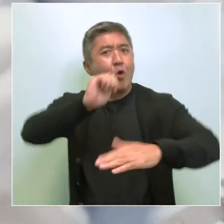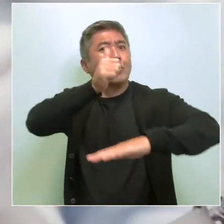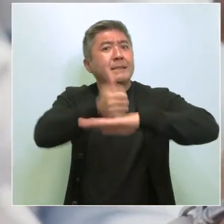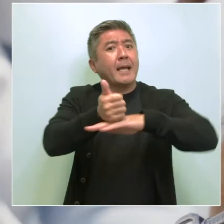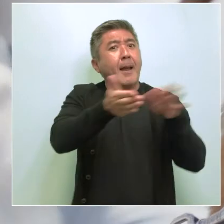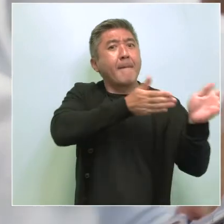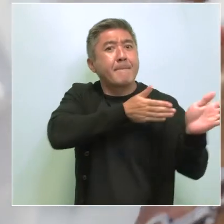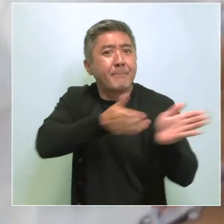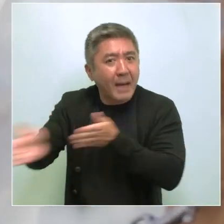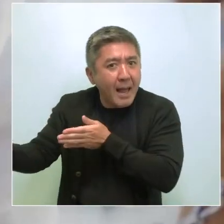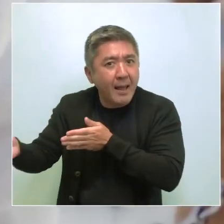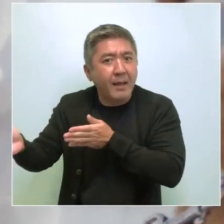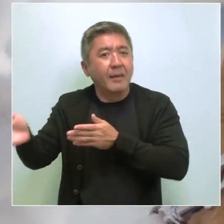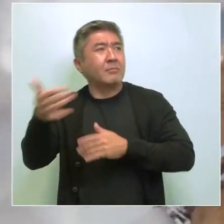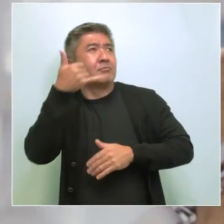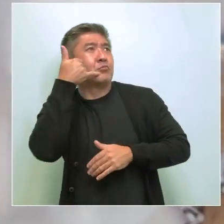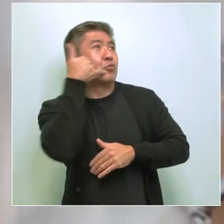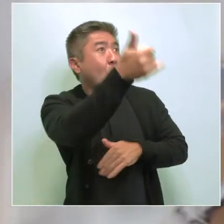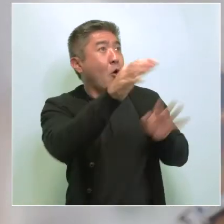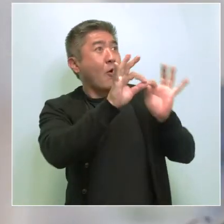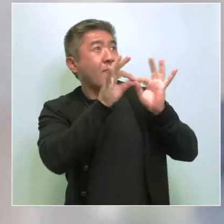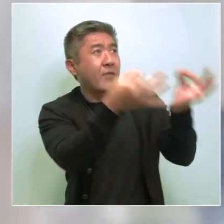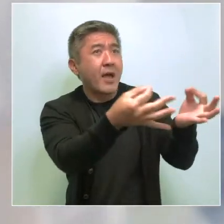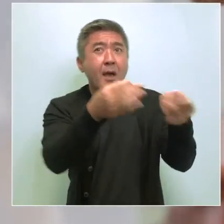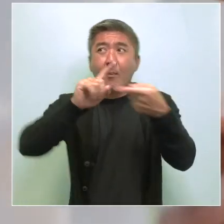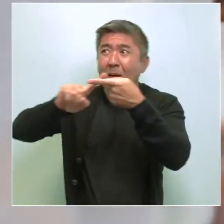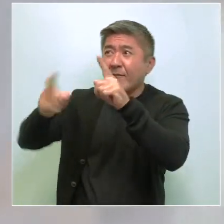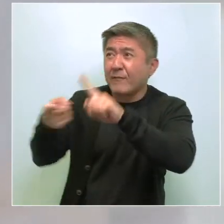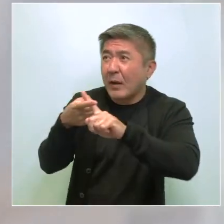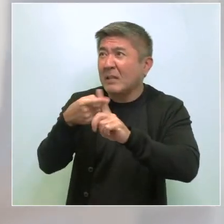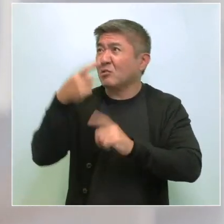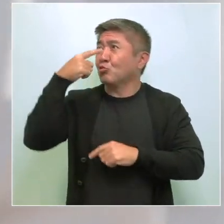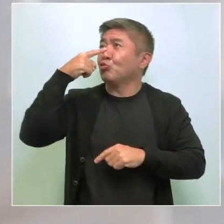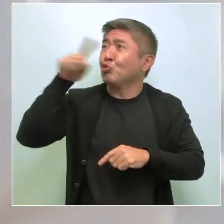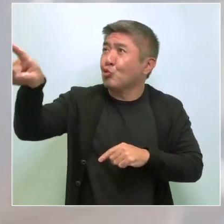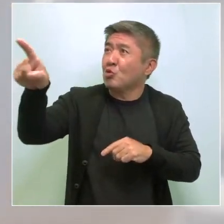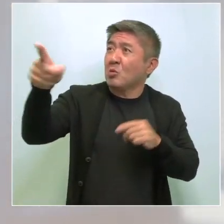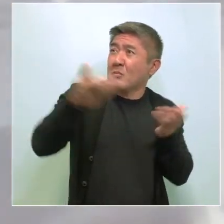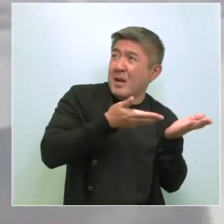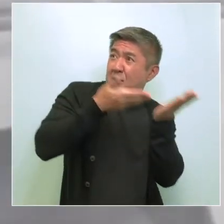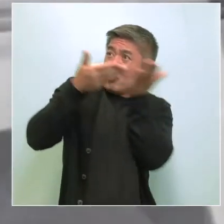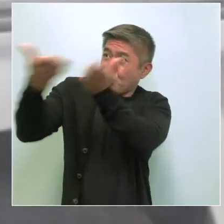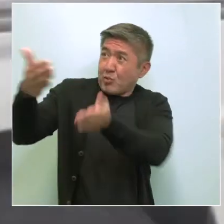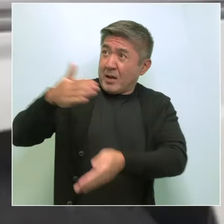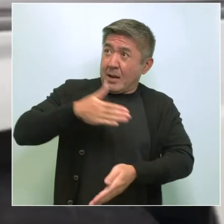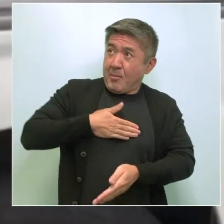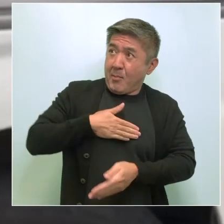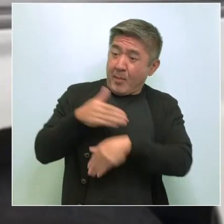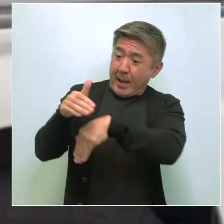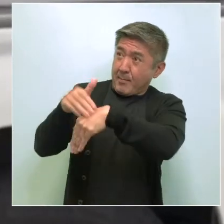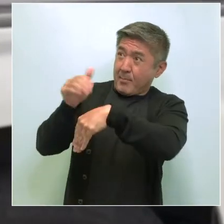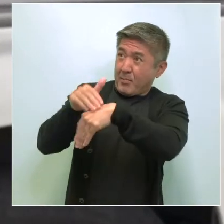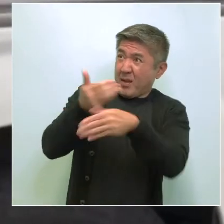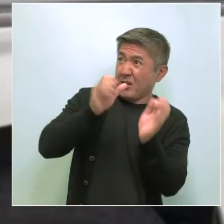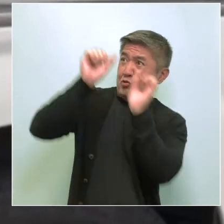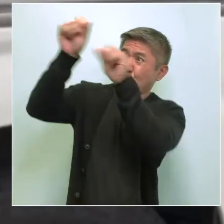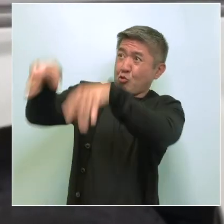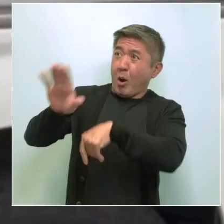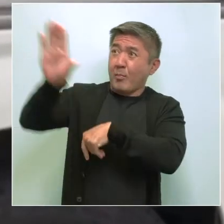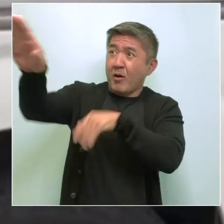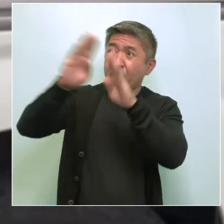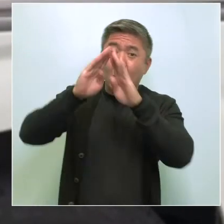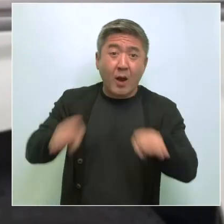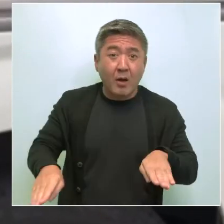no storm on our horizon at this moment, I would be making contact with family or friends and finding a place where your pet can go in case that